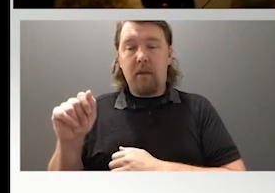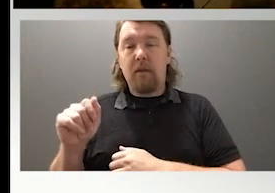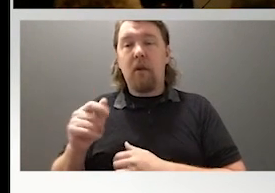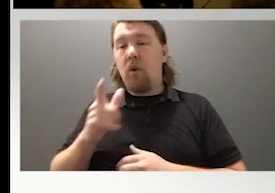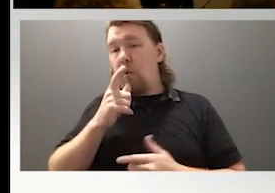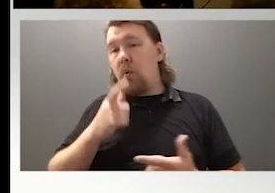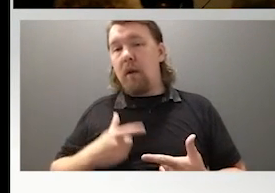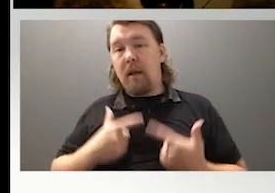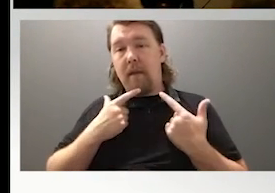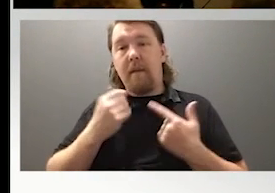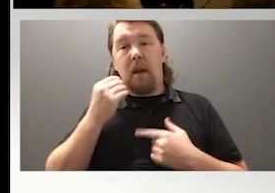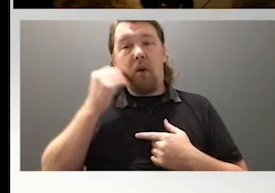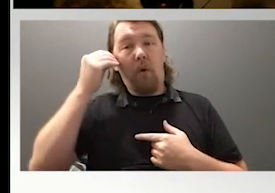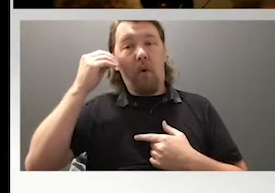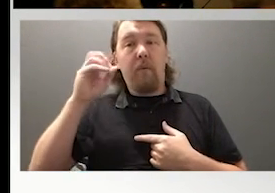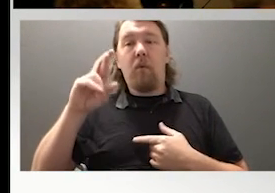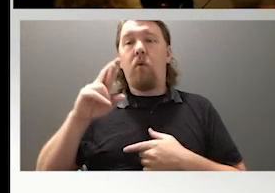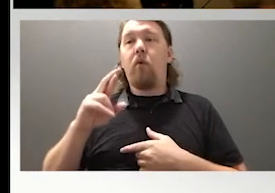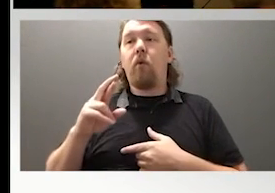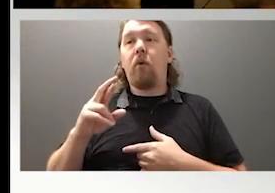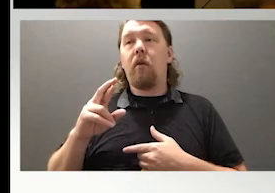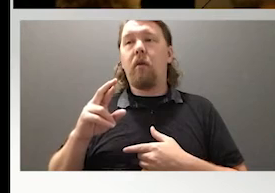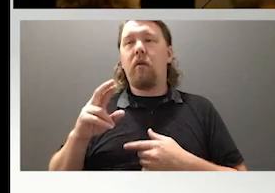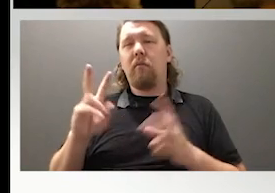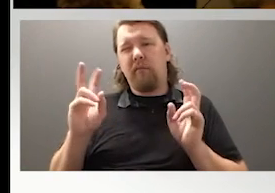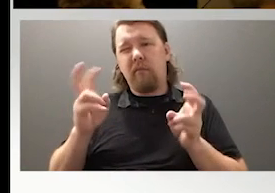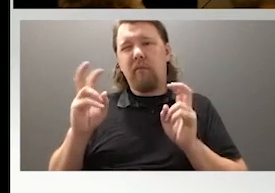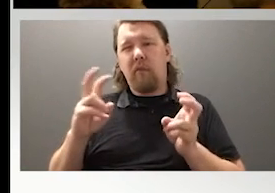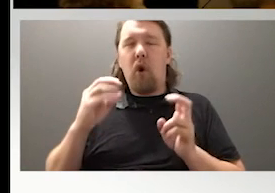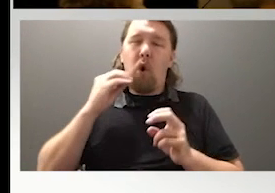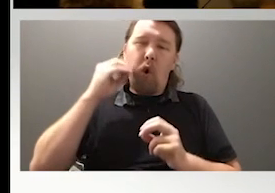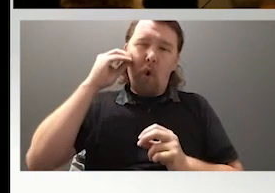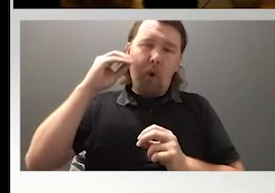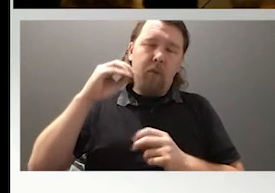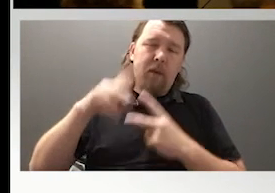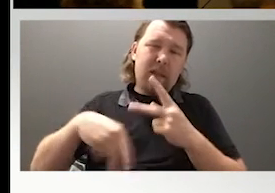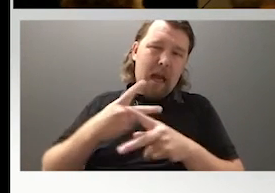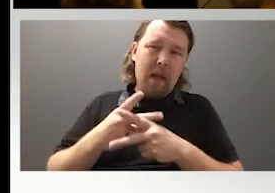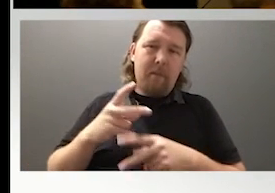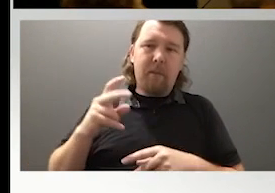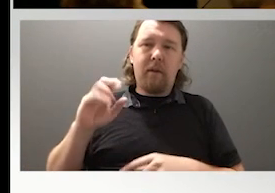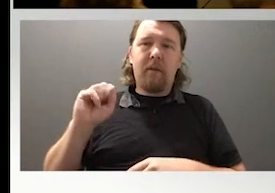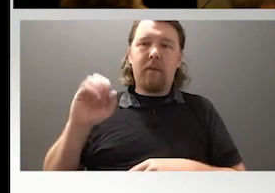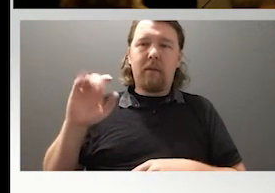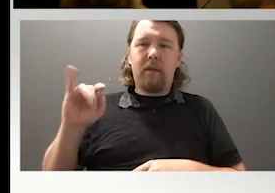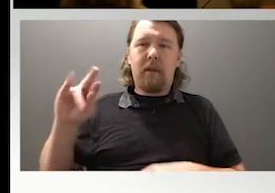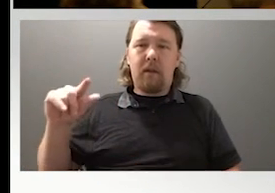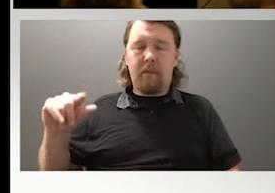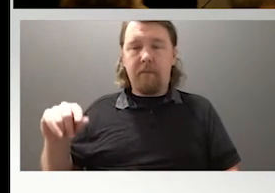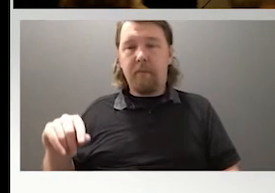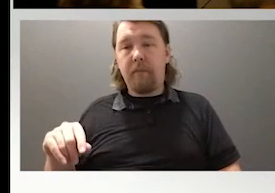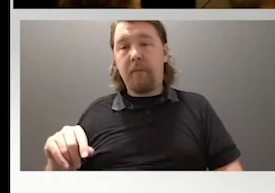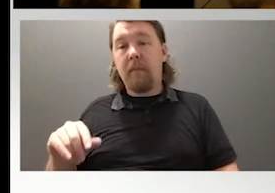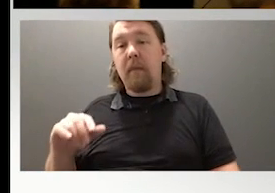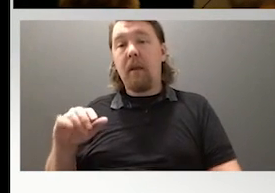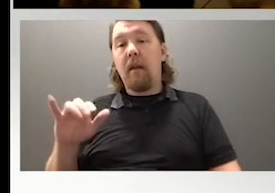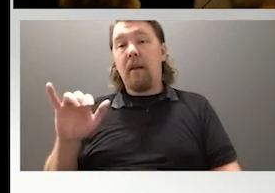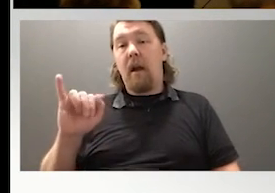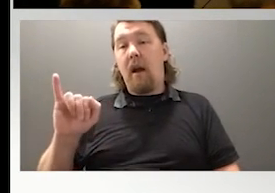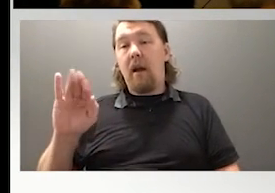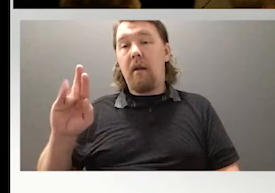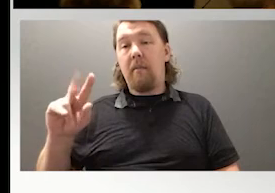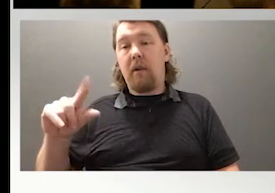living at home or in a home-like setting. And the iBudget waiver program is funded by